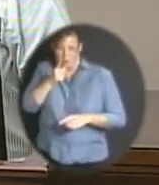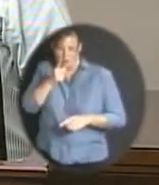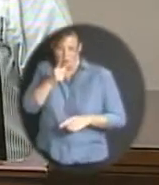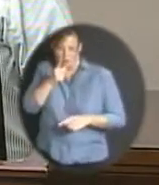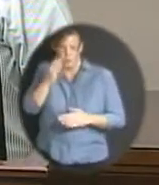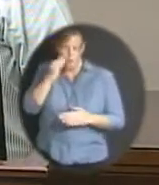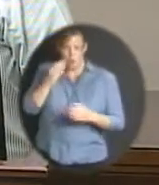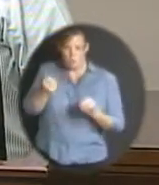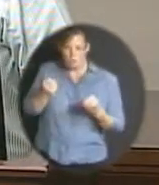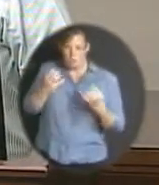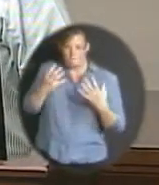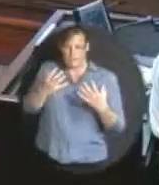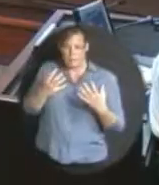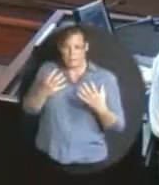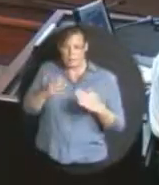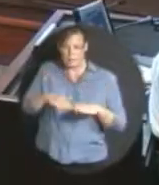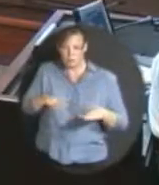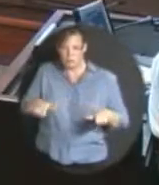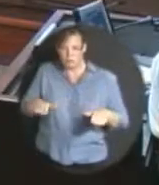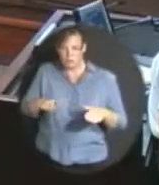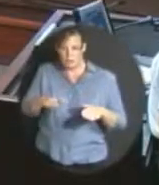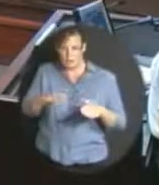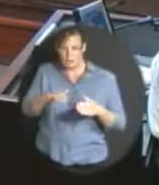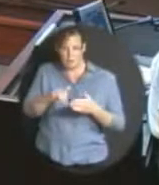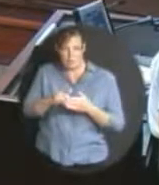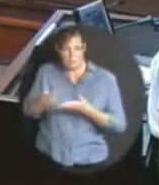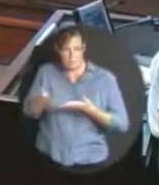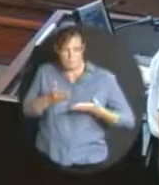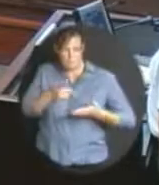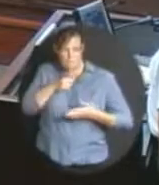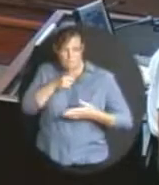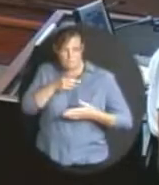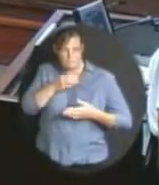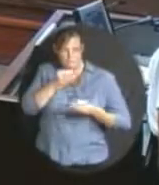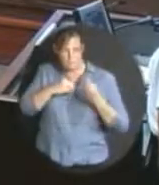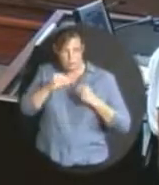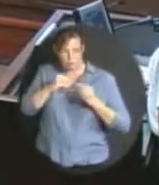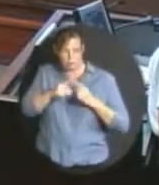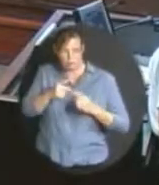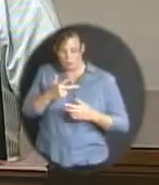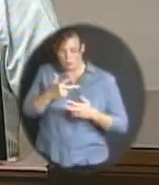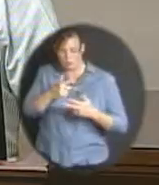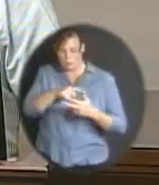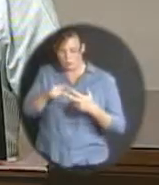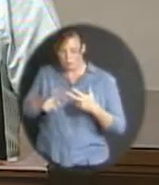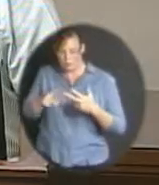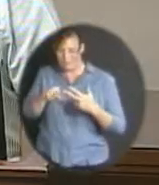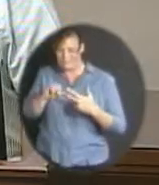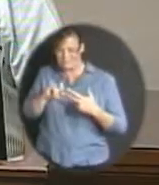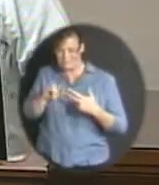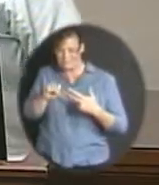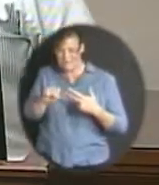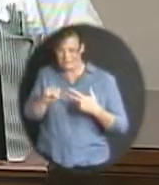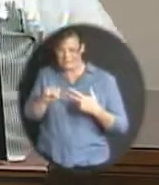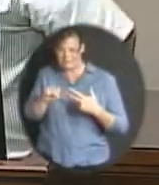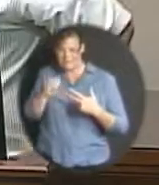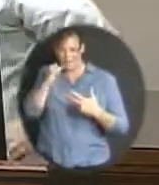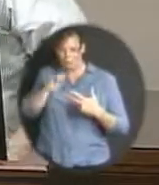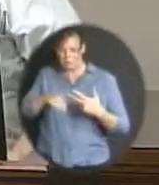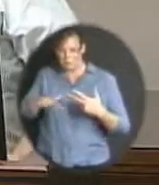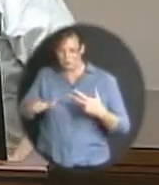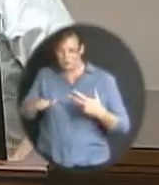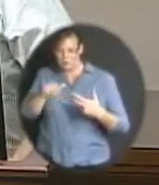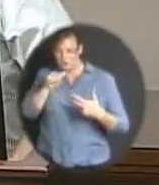many children we served meals to in the 3 community sites? Those were, I understand that those were children who